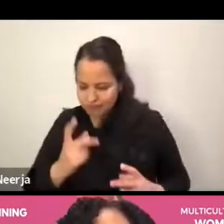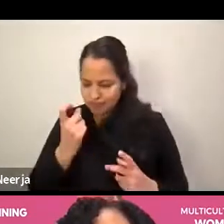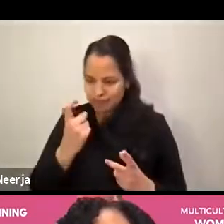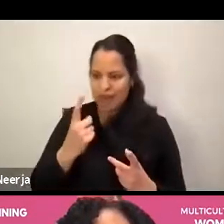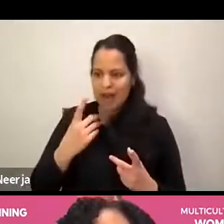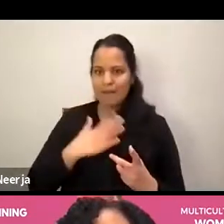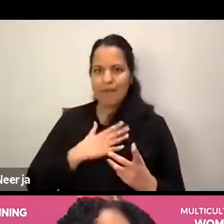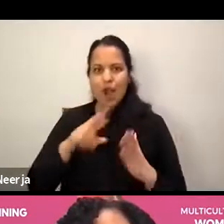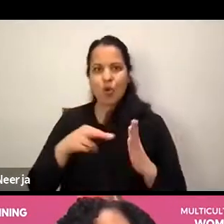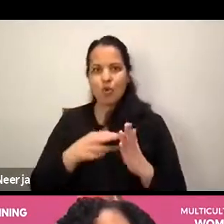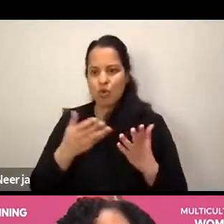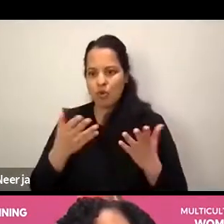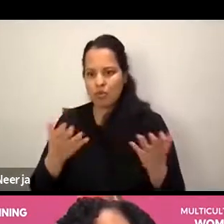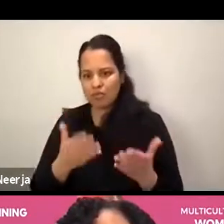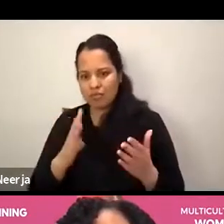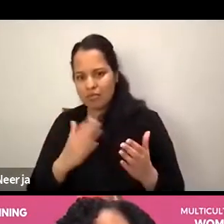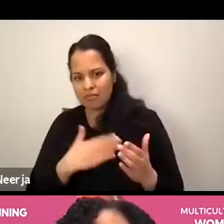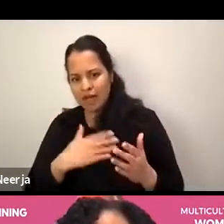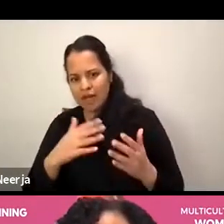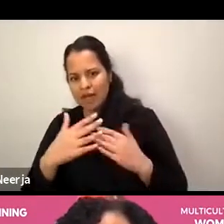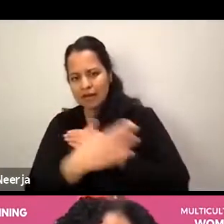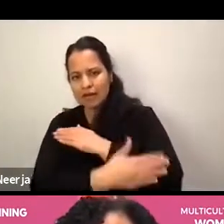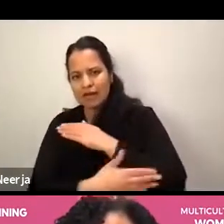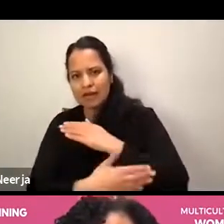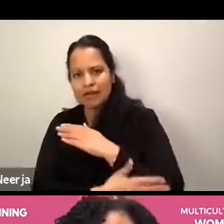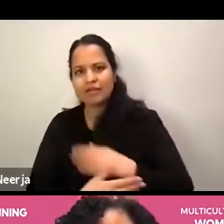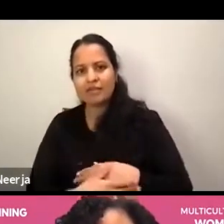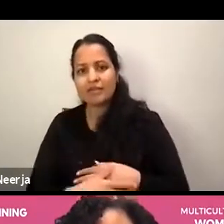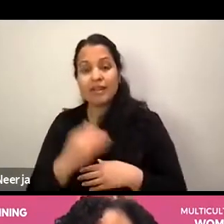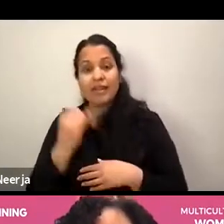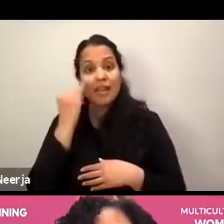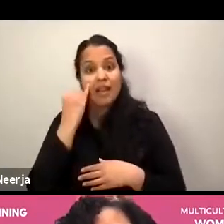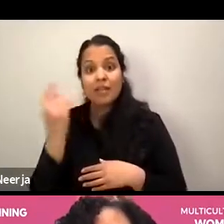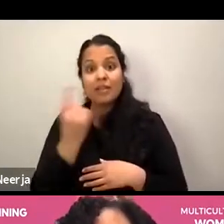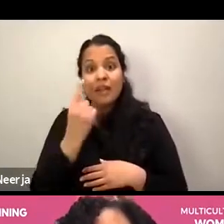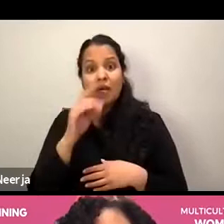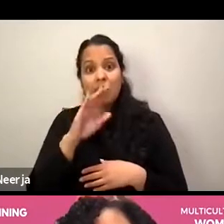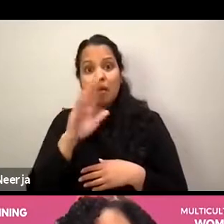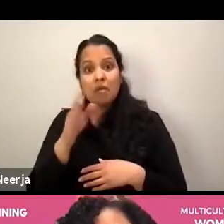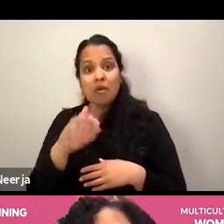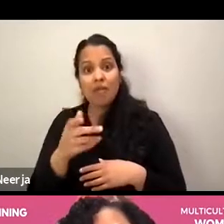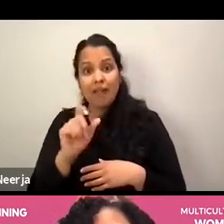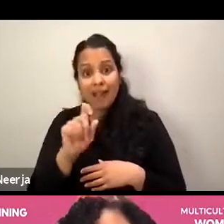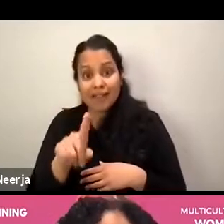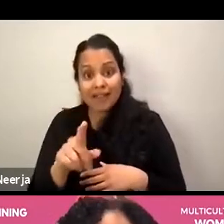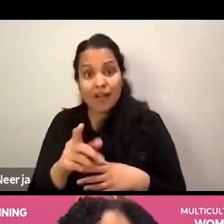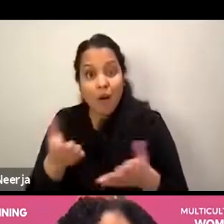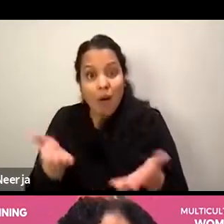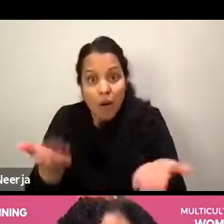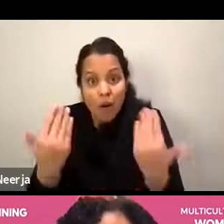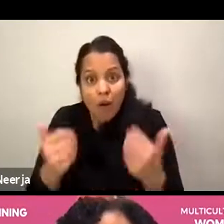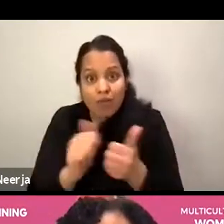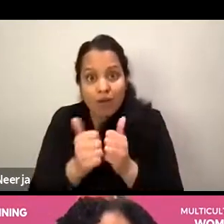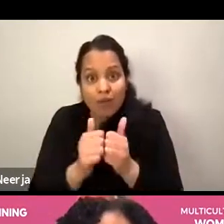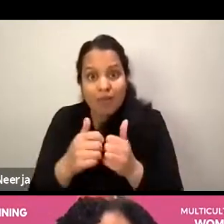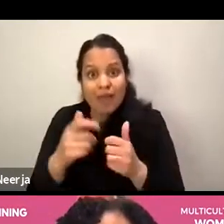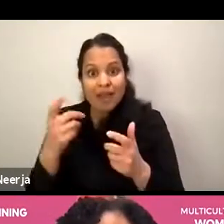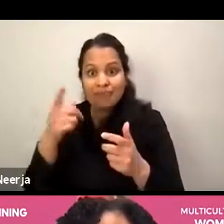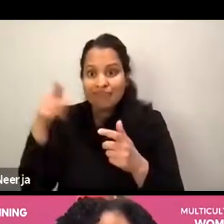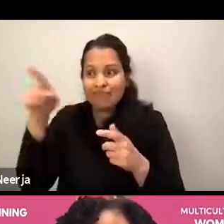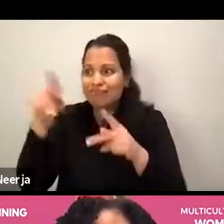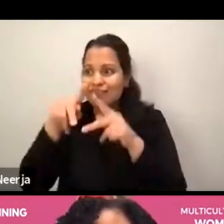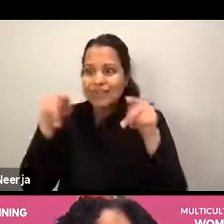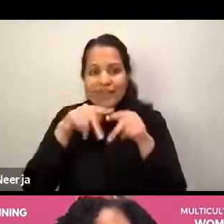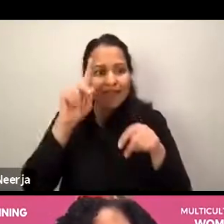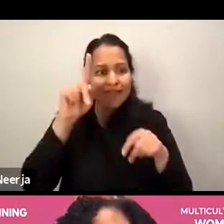big thank you to everyone. And absolutely, if you've never been asked to run for office, I'm asking you, run for office. We need you in